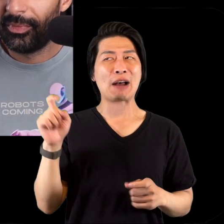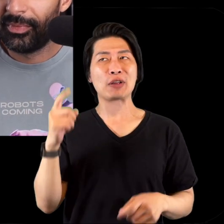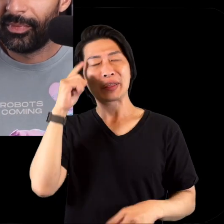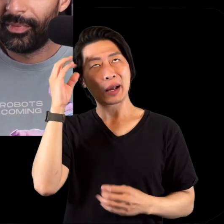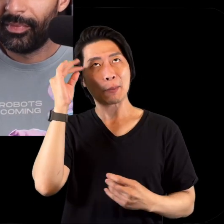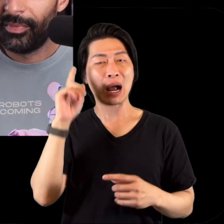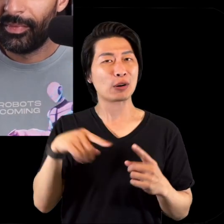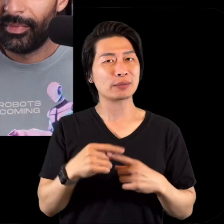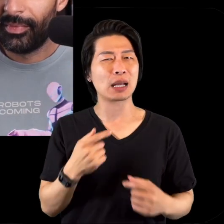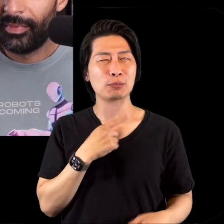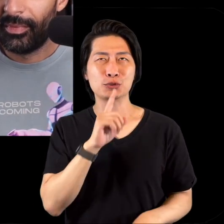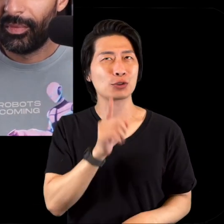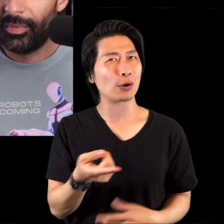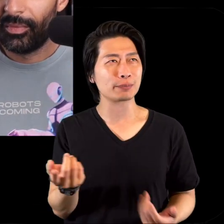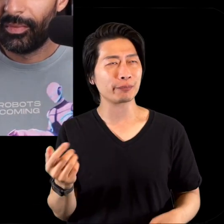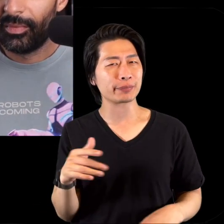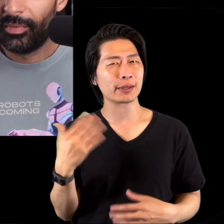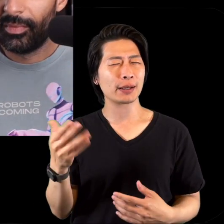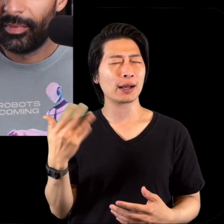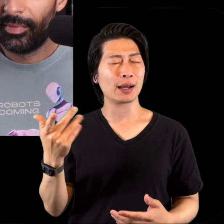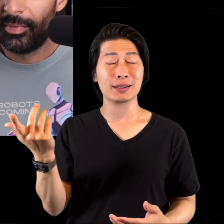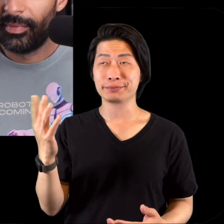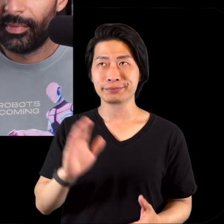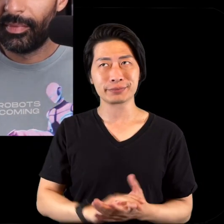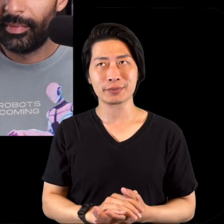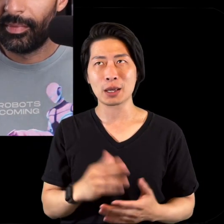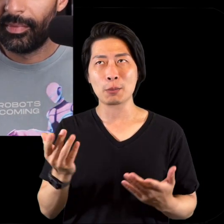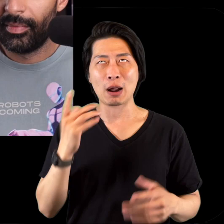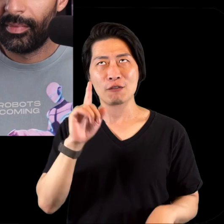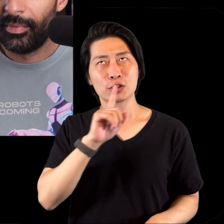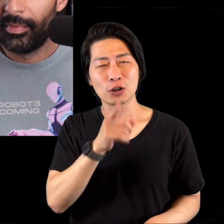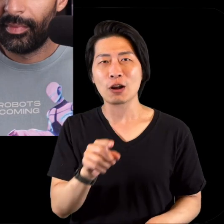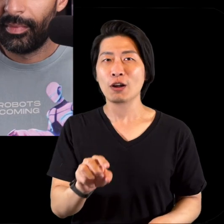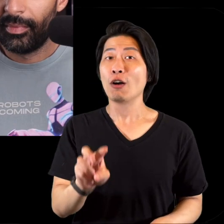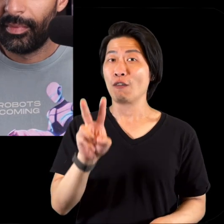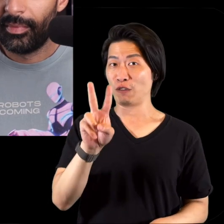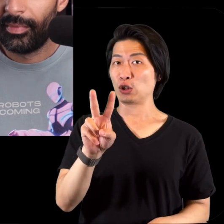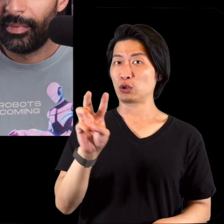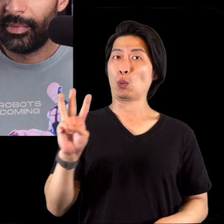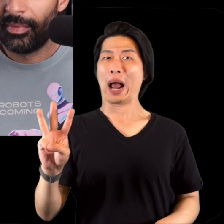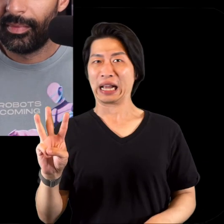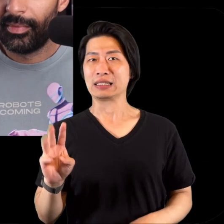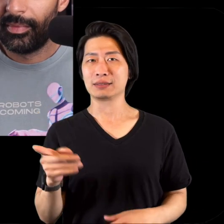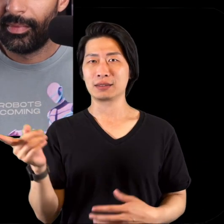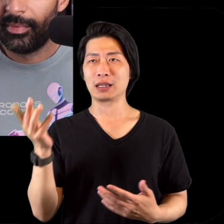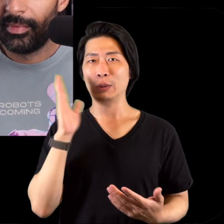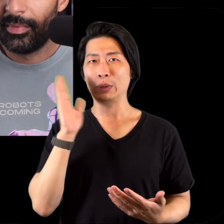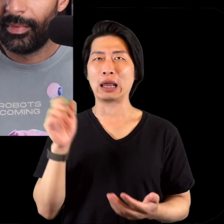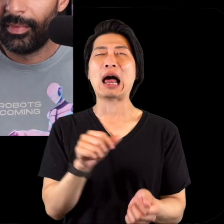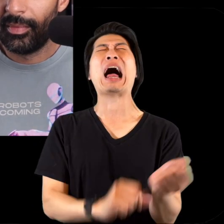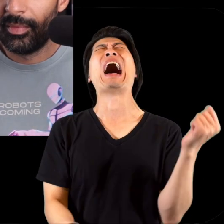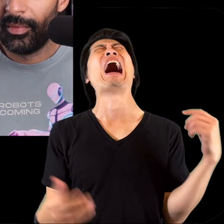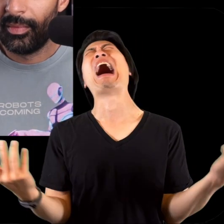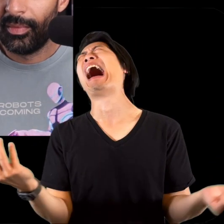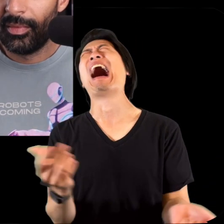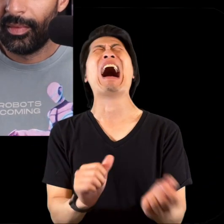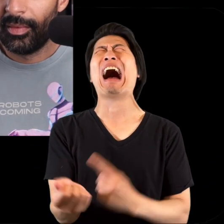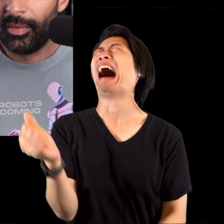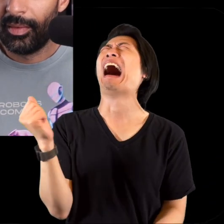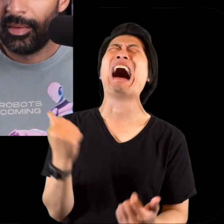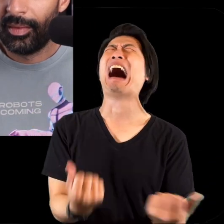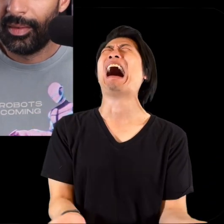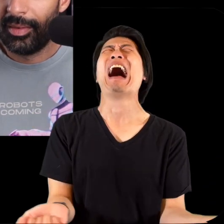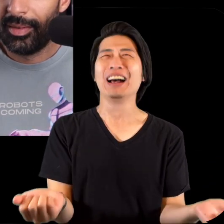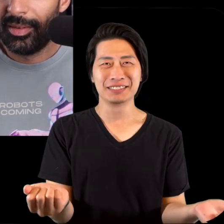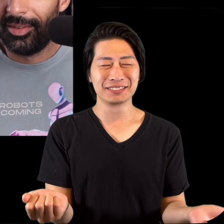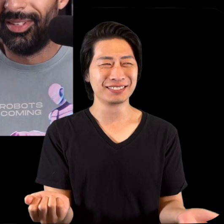other guys, I think that they're going to have to think about it. I'm sure that probably for sure at Volkswagen,